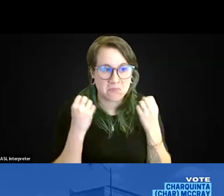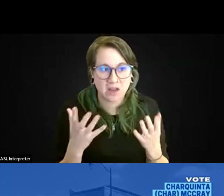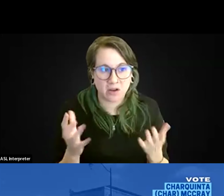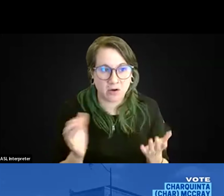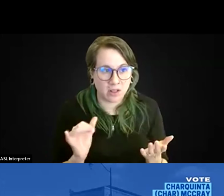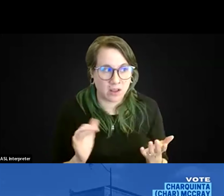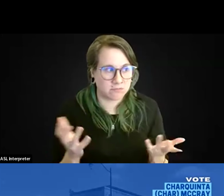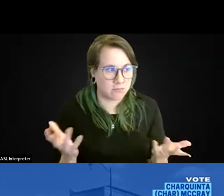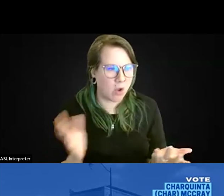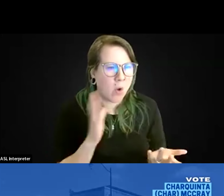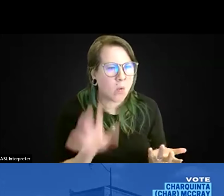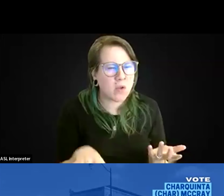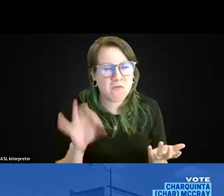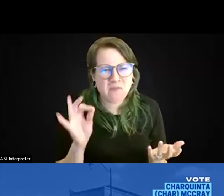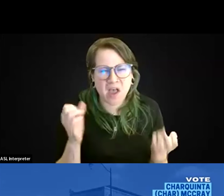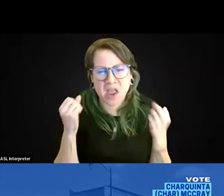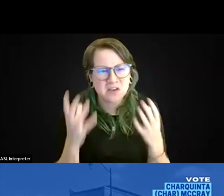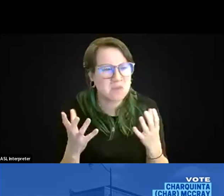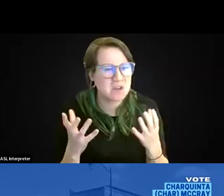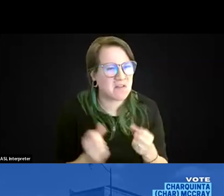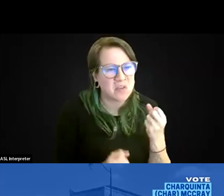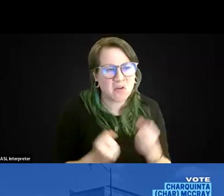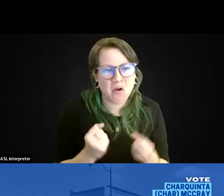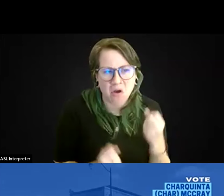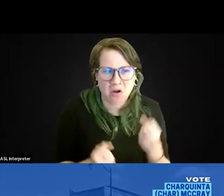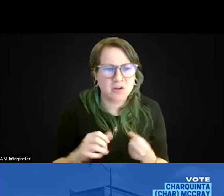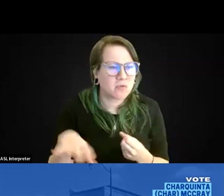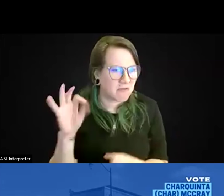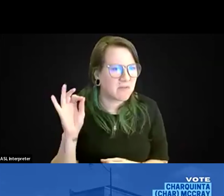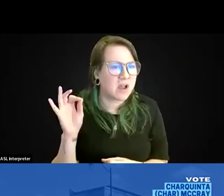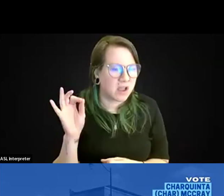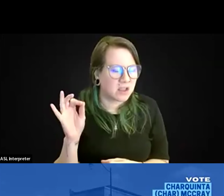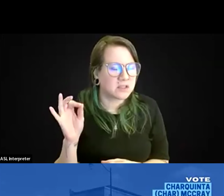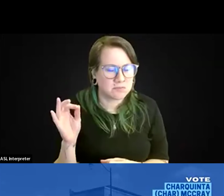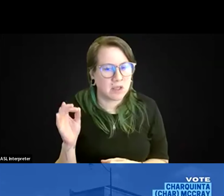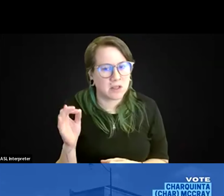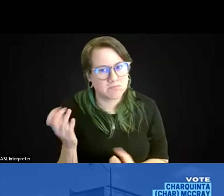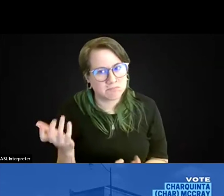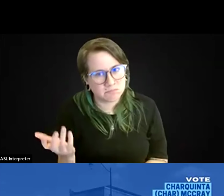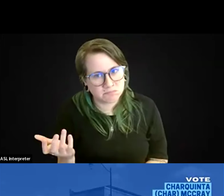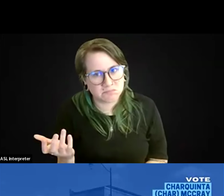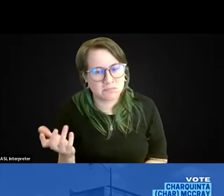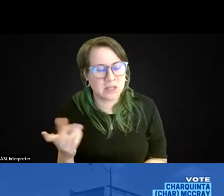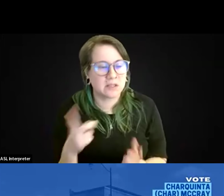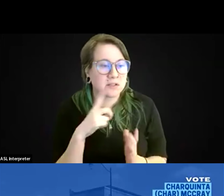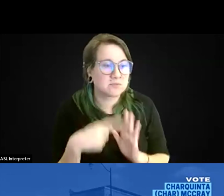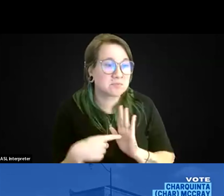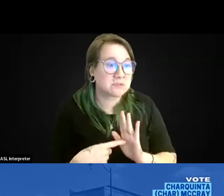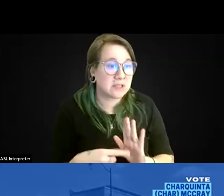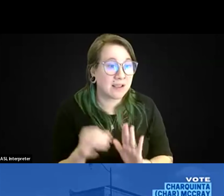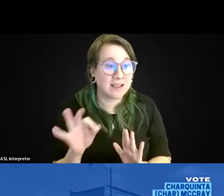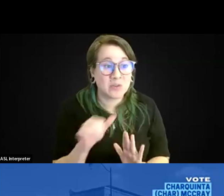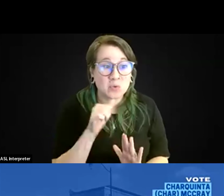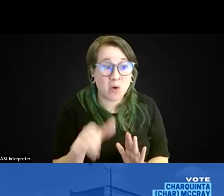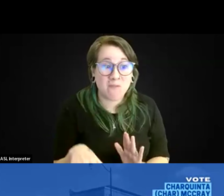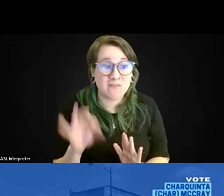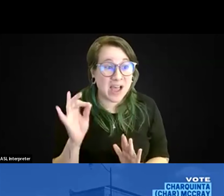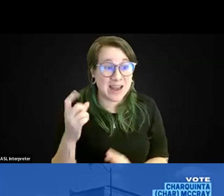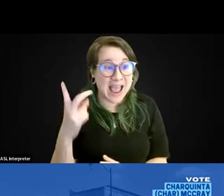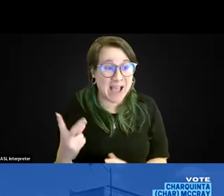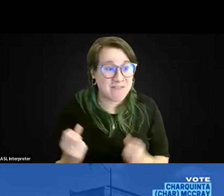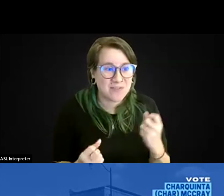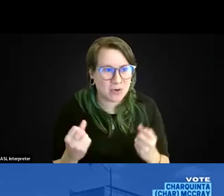hey, we'll find a lot of the cars, recovered, but a lot of the, let's just say, even if you don't find half of them, where